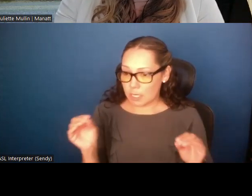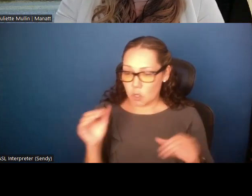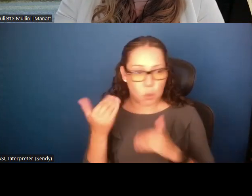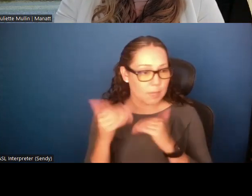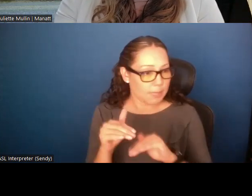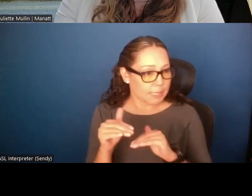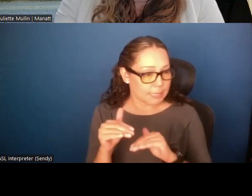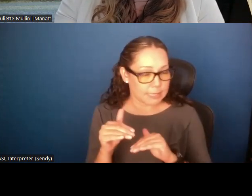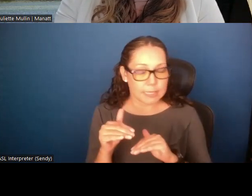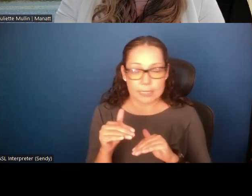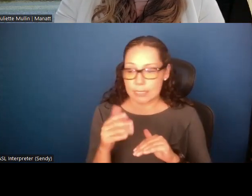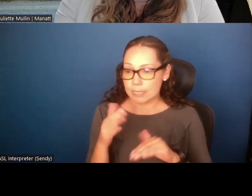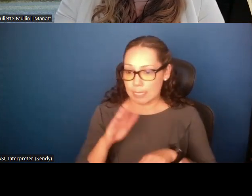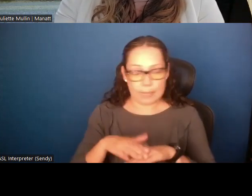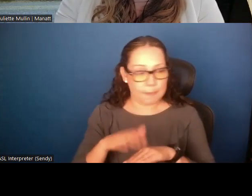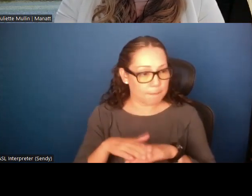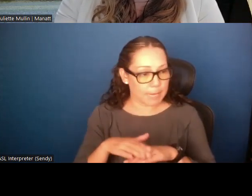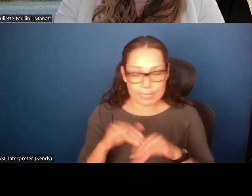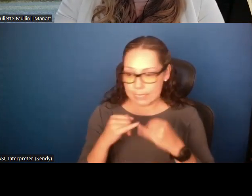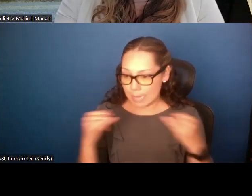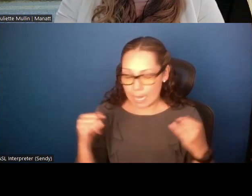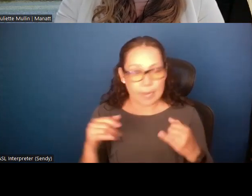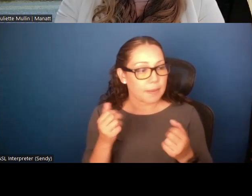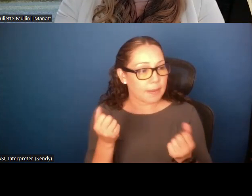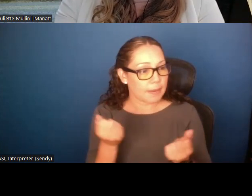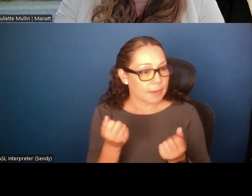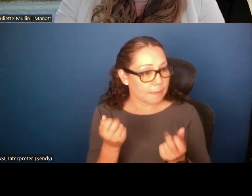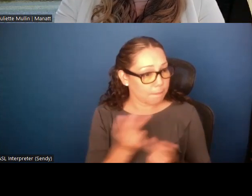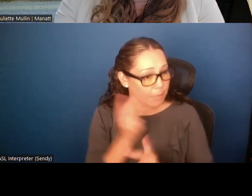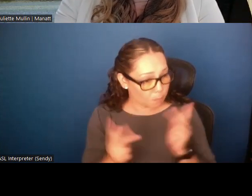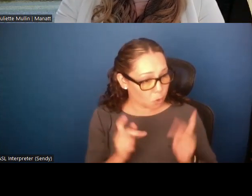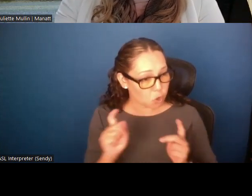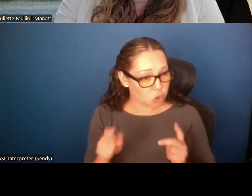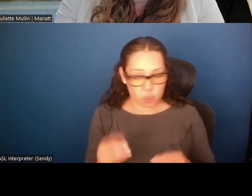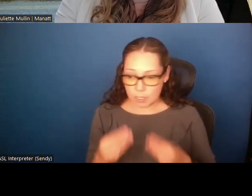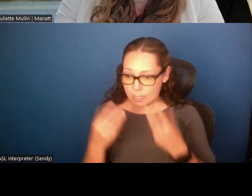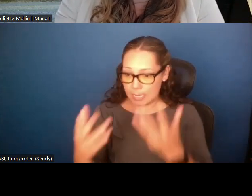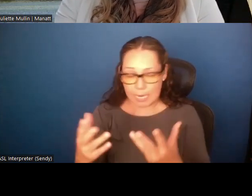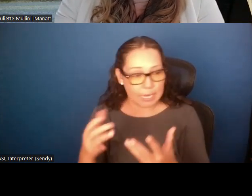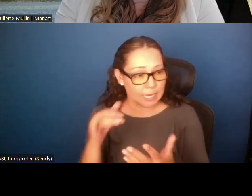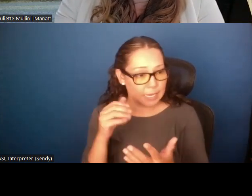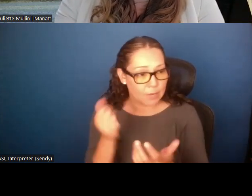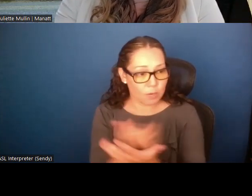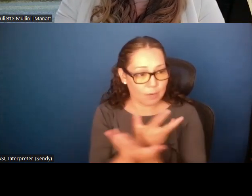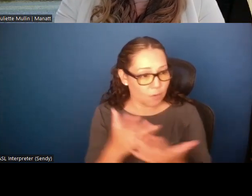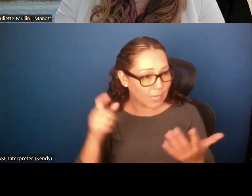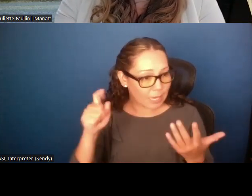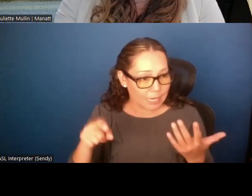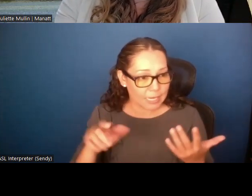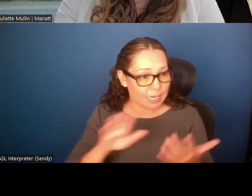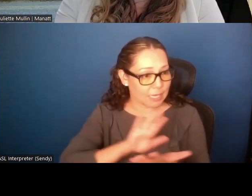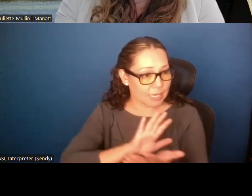baseline, and people should get what they need in this facility, in a long-term